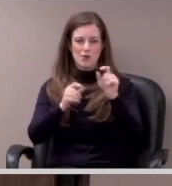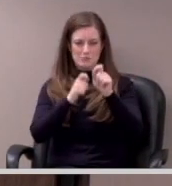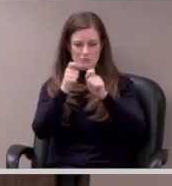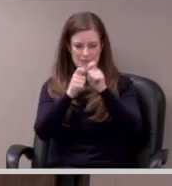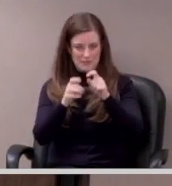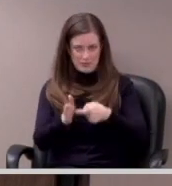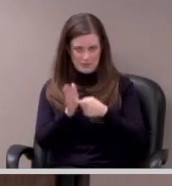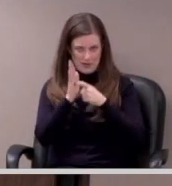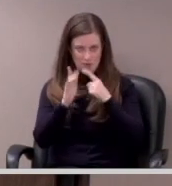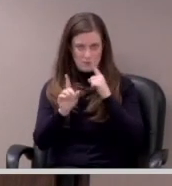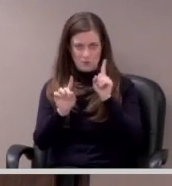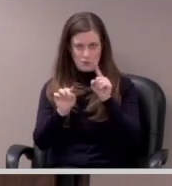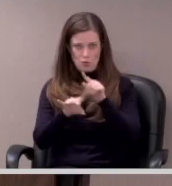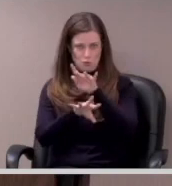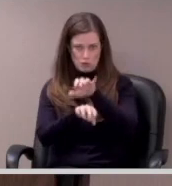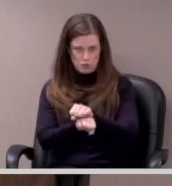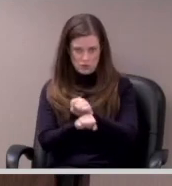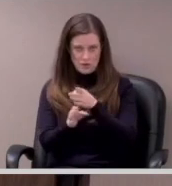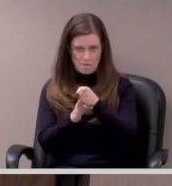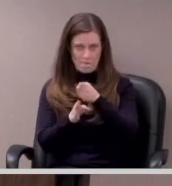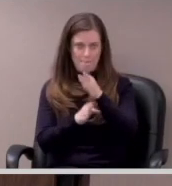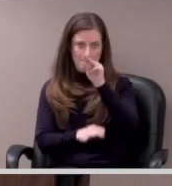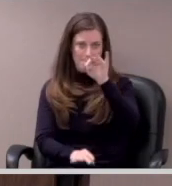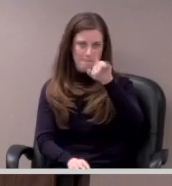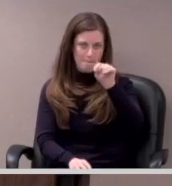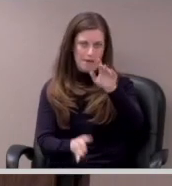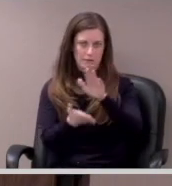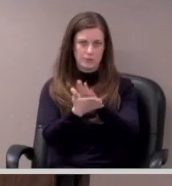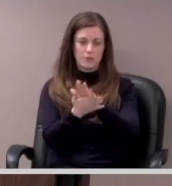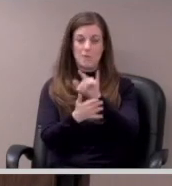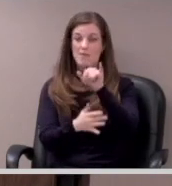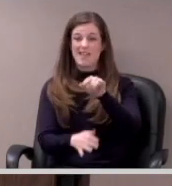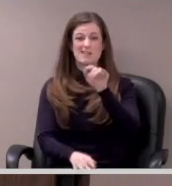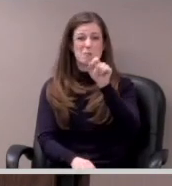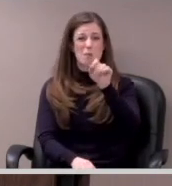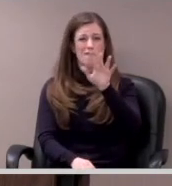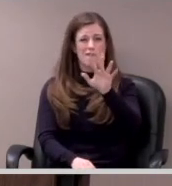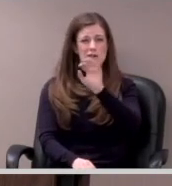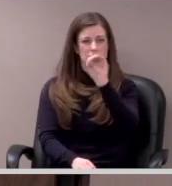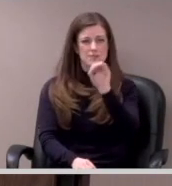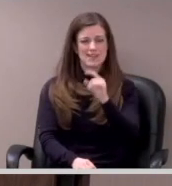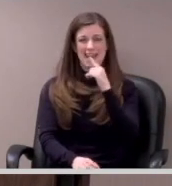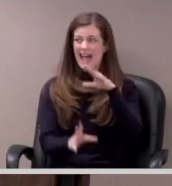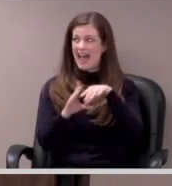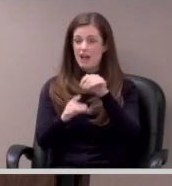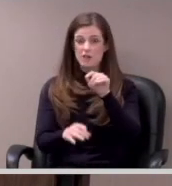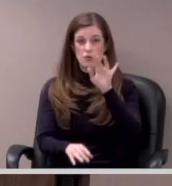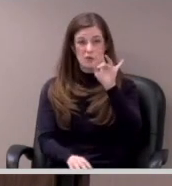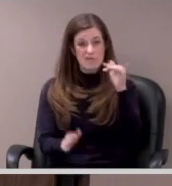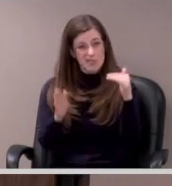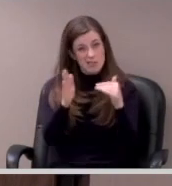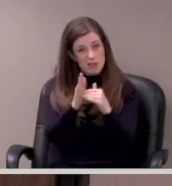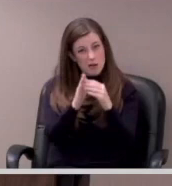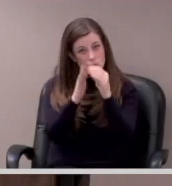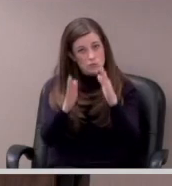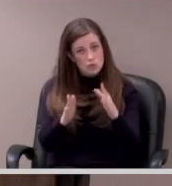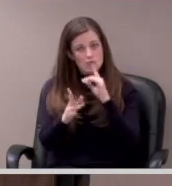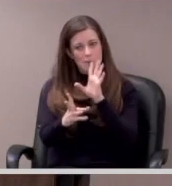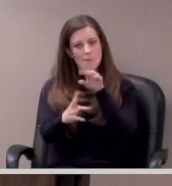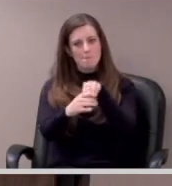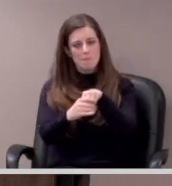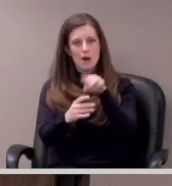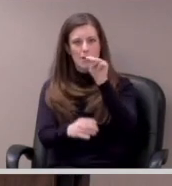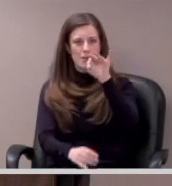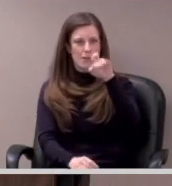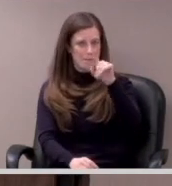a traditional magnet school. That's 0.5% of the 25,000 students that are part of the magnet